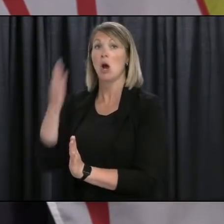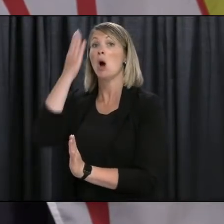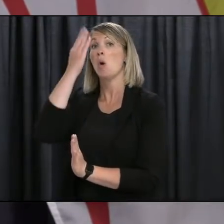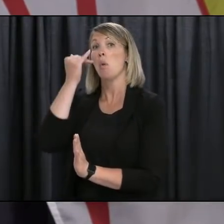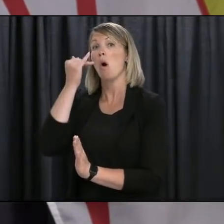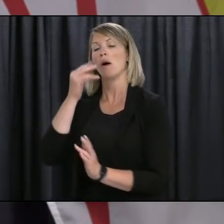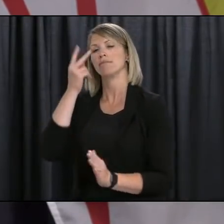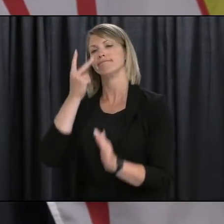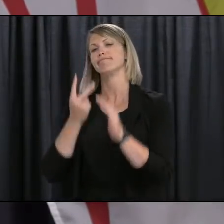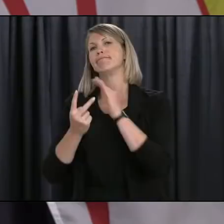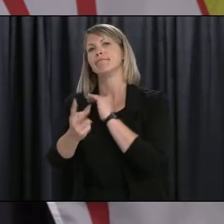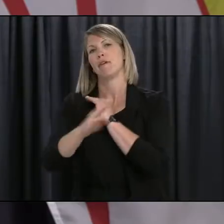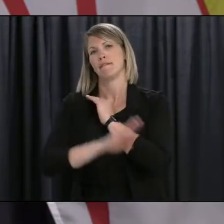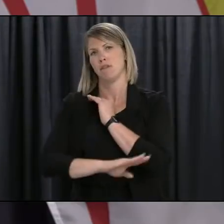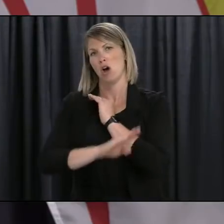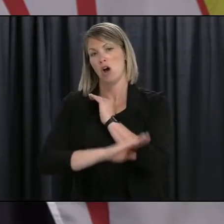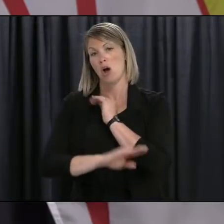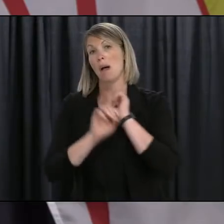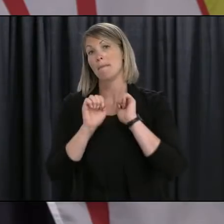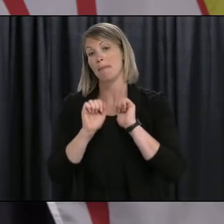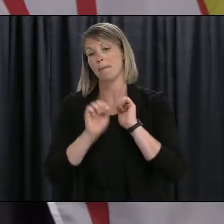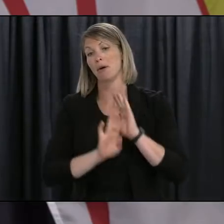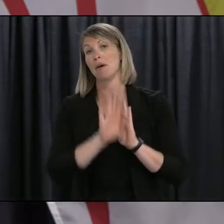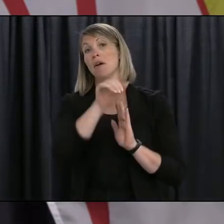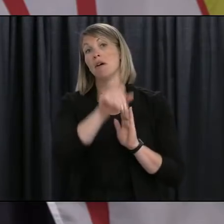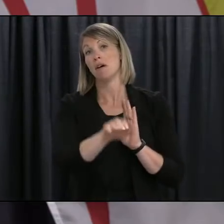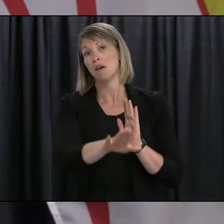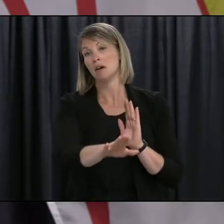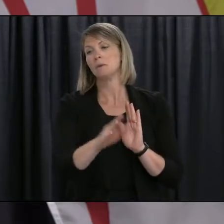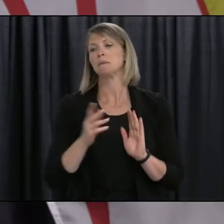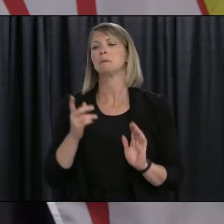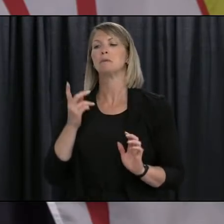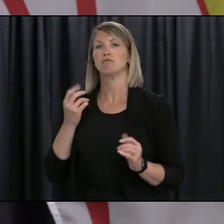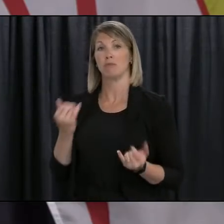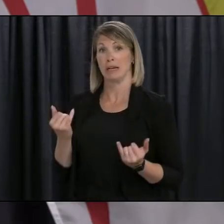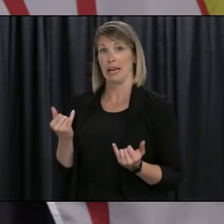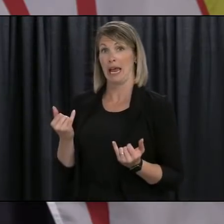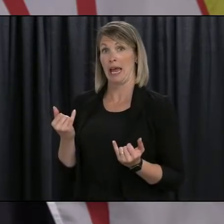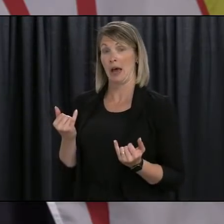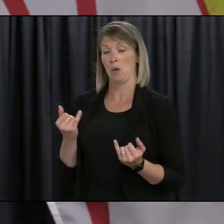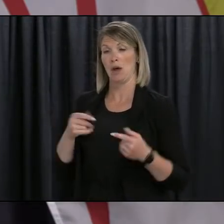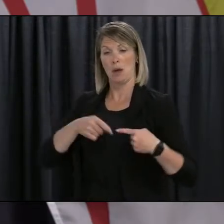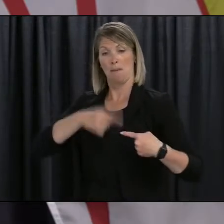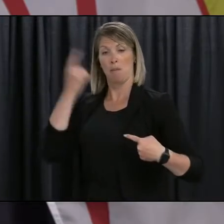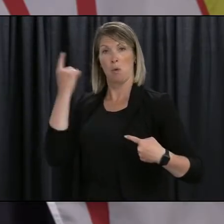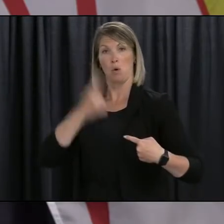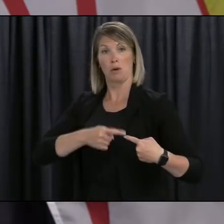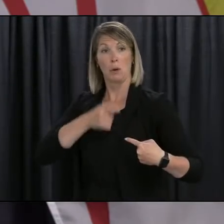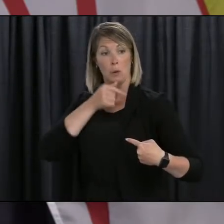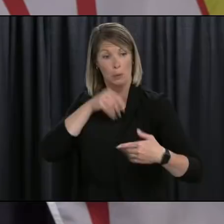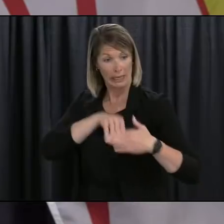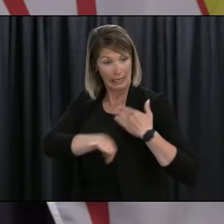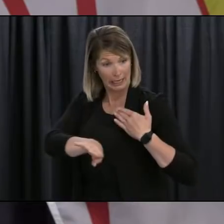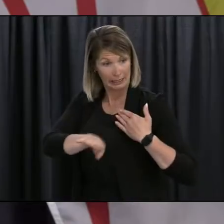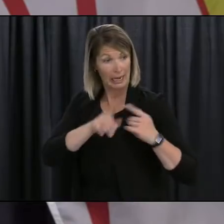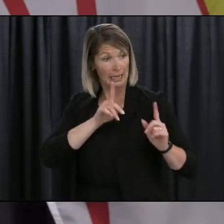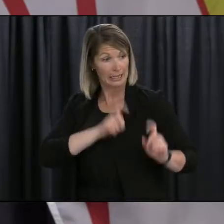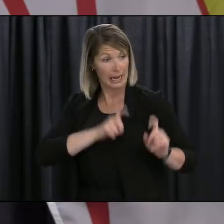cases. At the moment, there is no plan to increase our testing at the border, if that's the